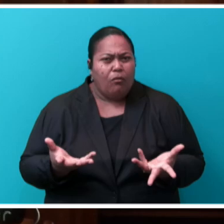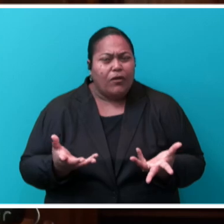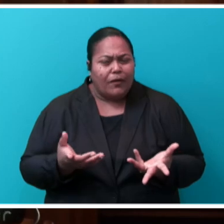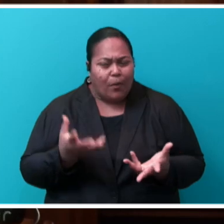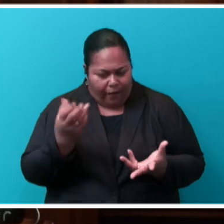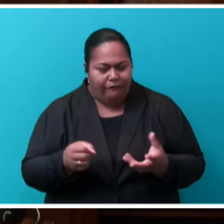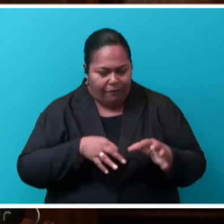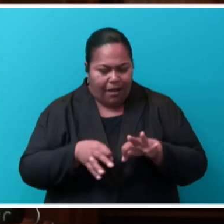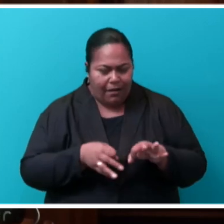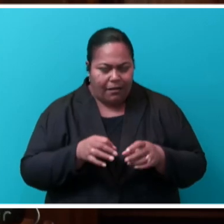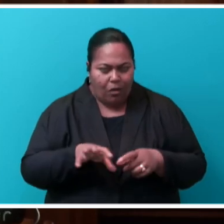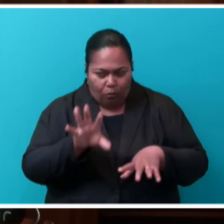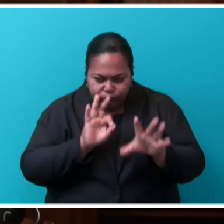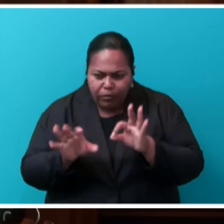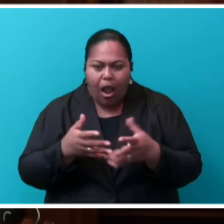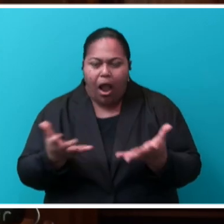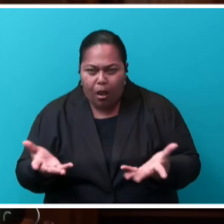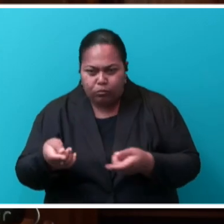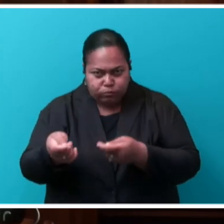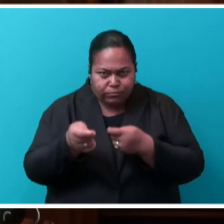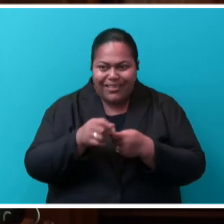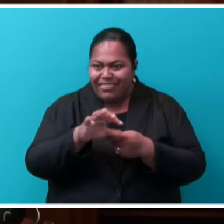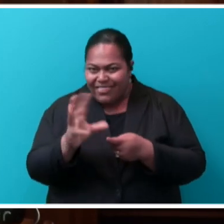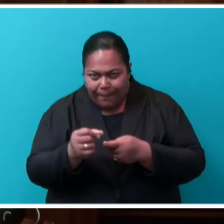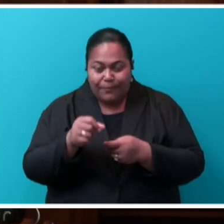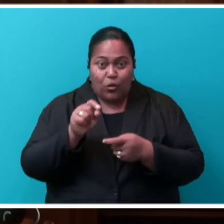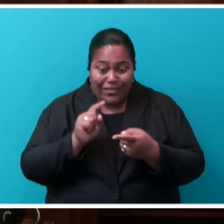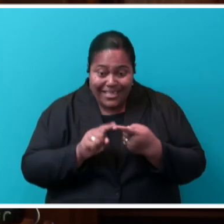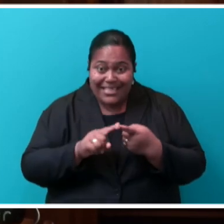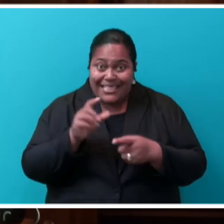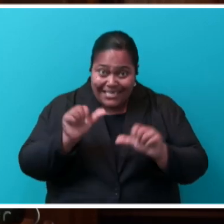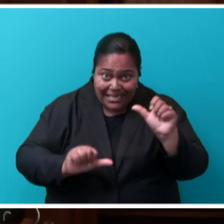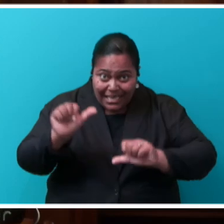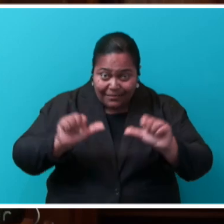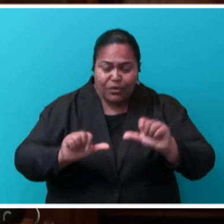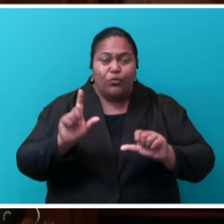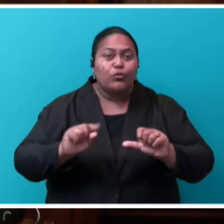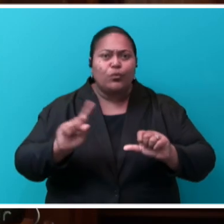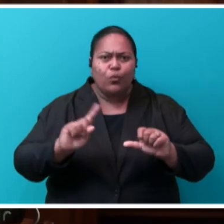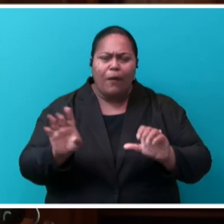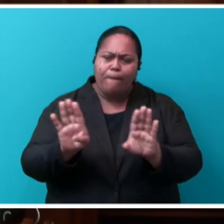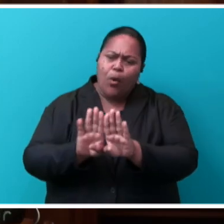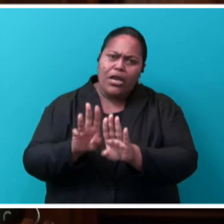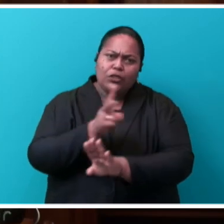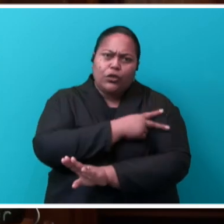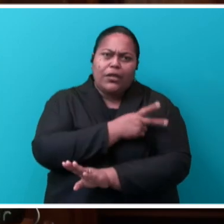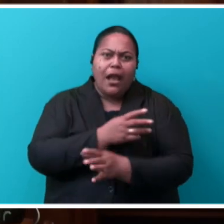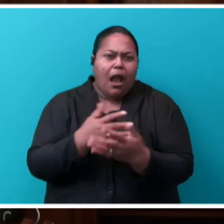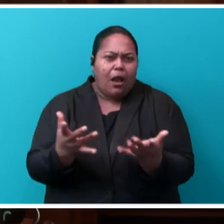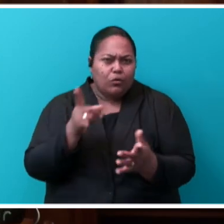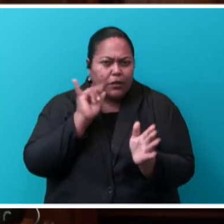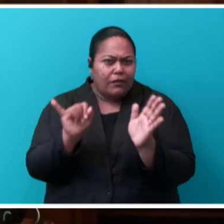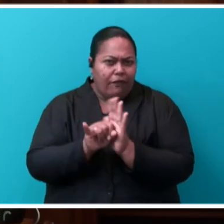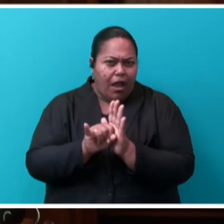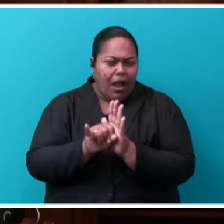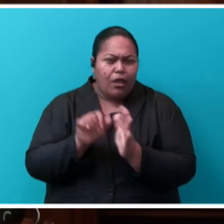in Fiji. This assessment will point out emerging trends and issues of border security to identify irregular